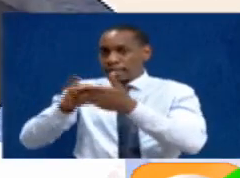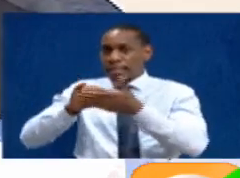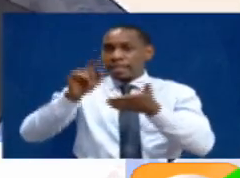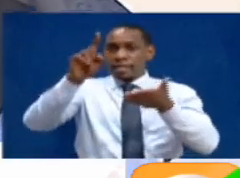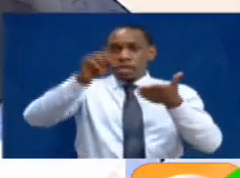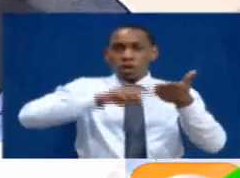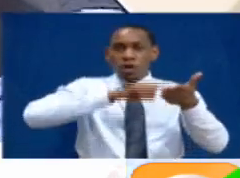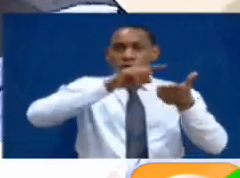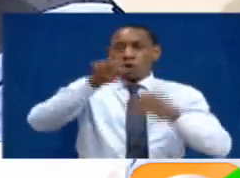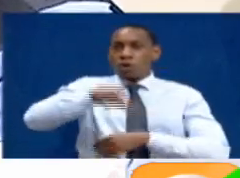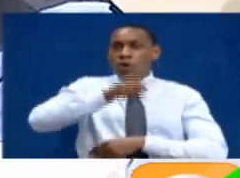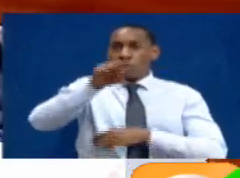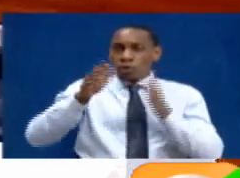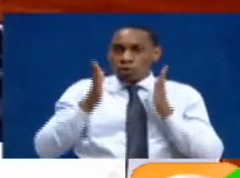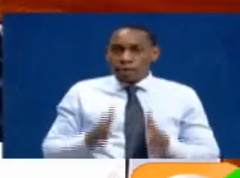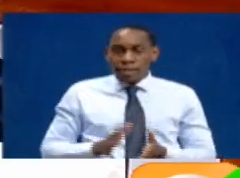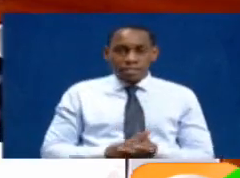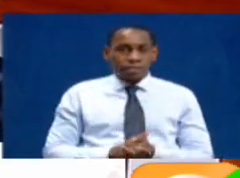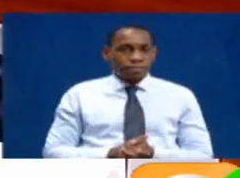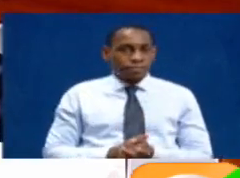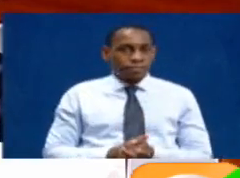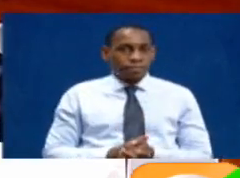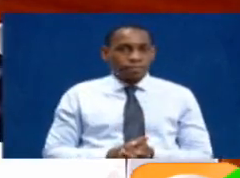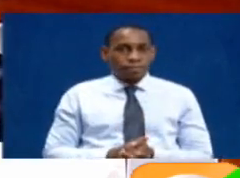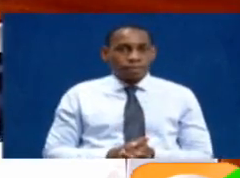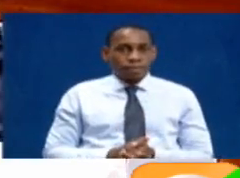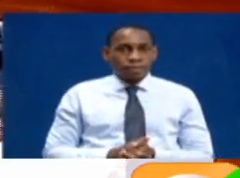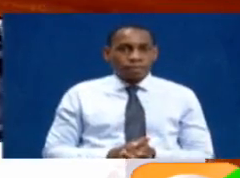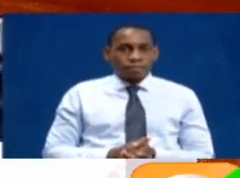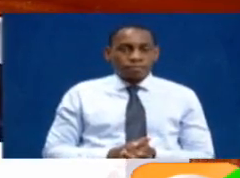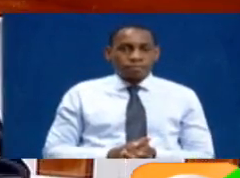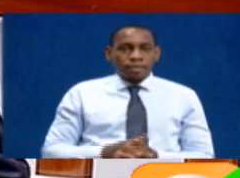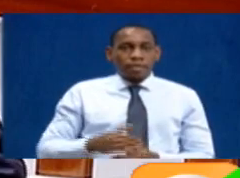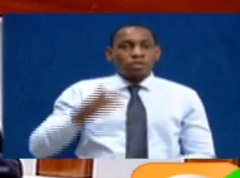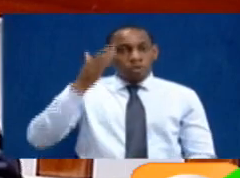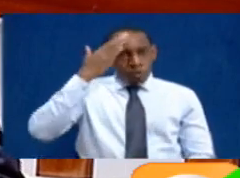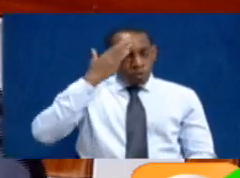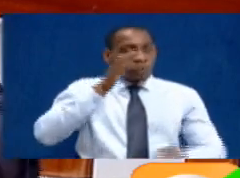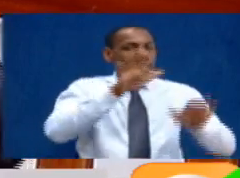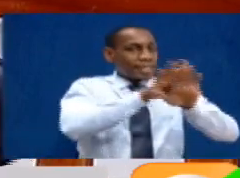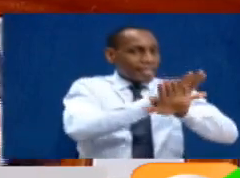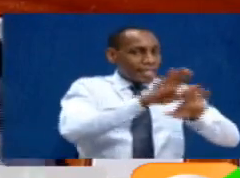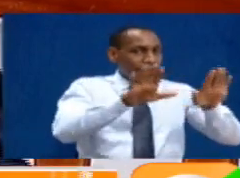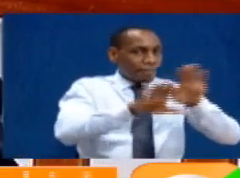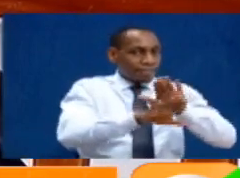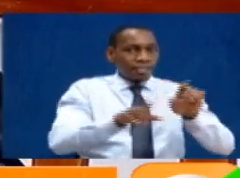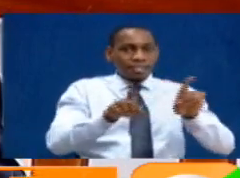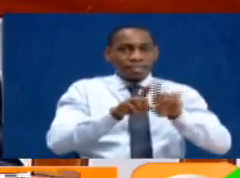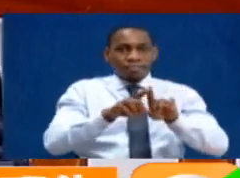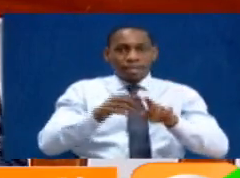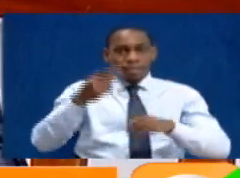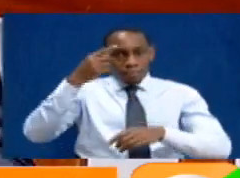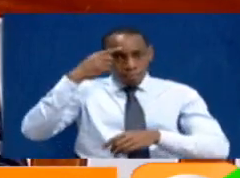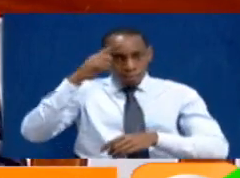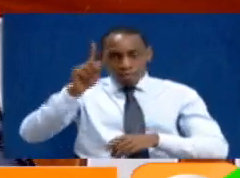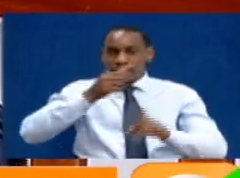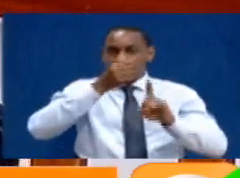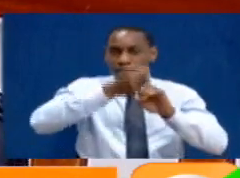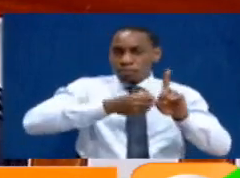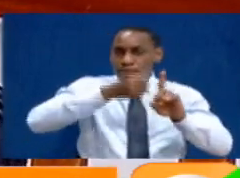person? He harbors hate. He knows each and everything. He articulates the policies of the